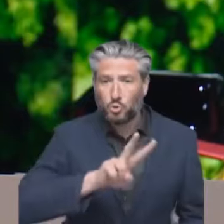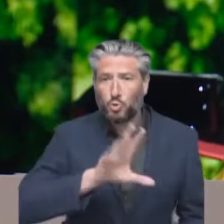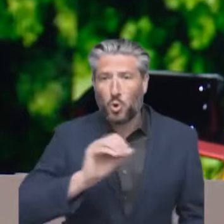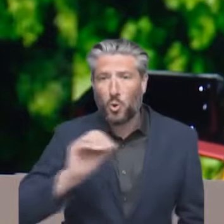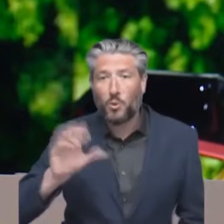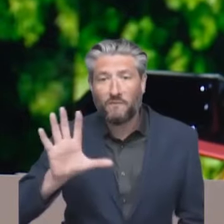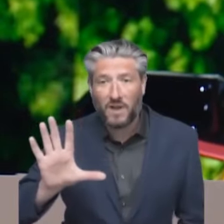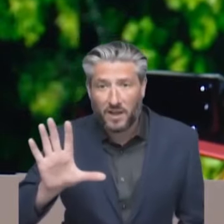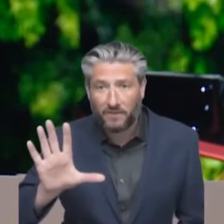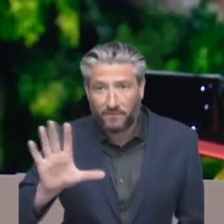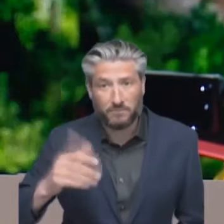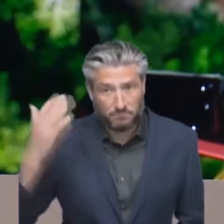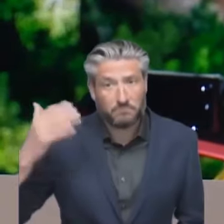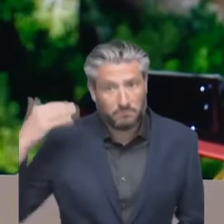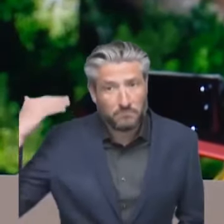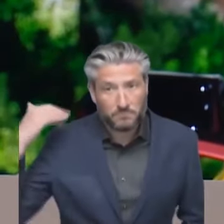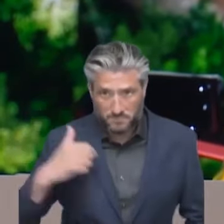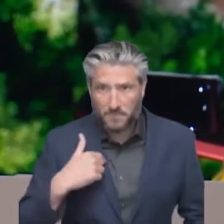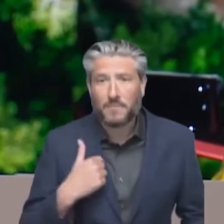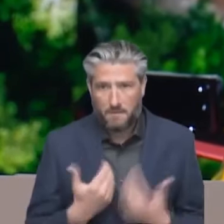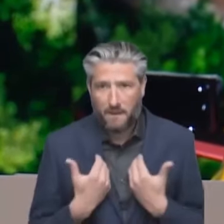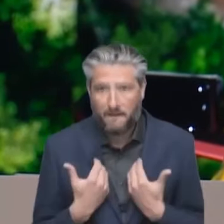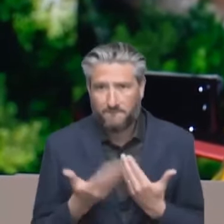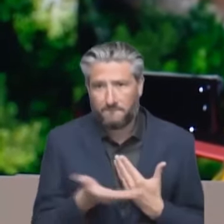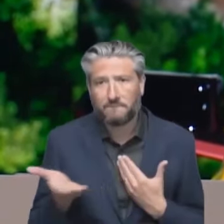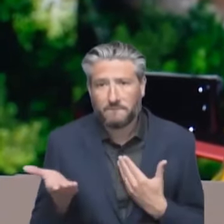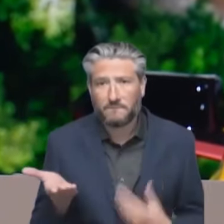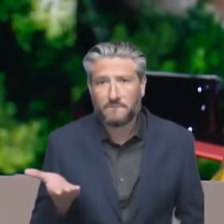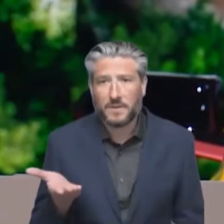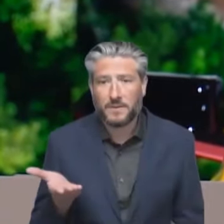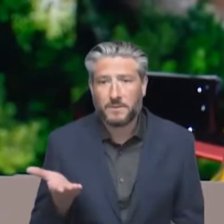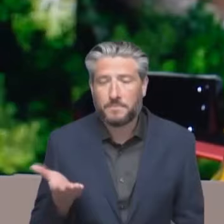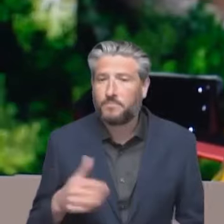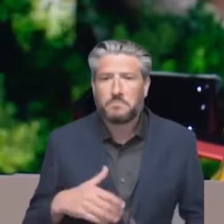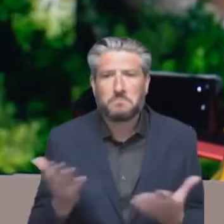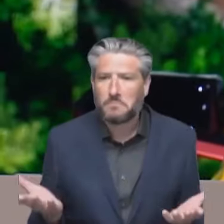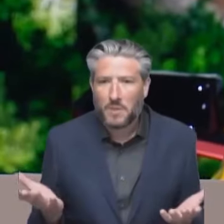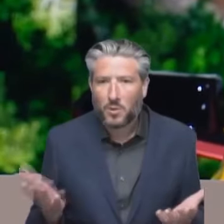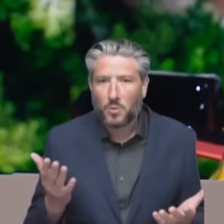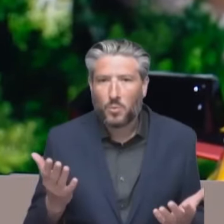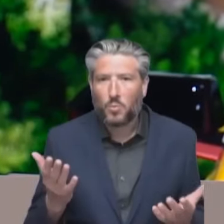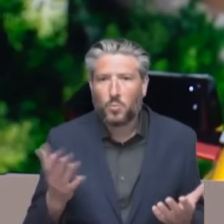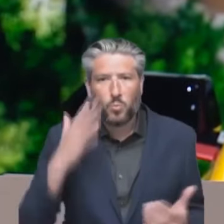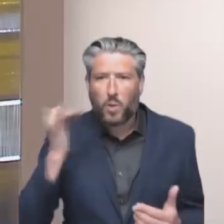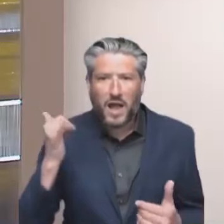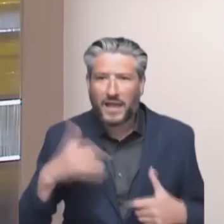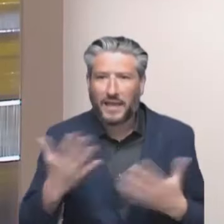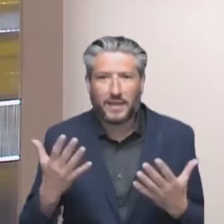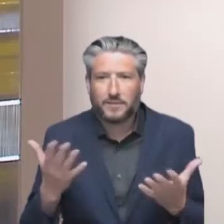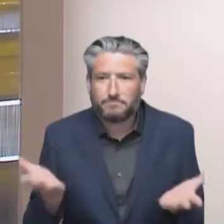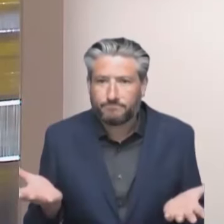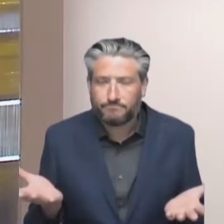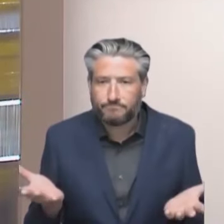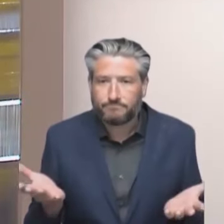in this field, you know? We did this because there is no alternative to diesel for